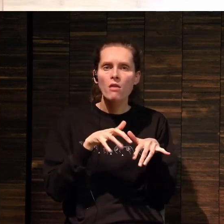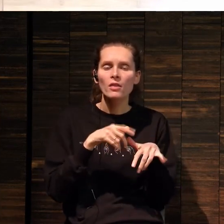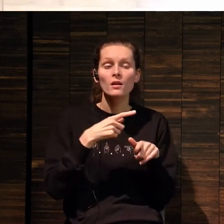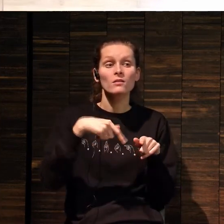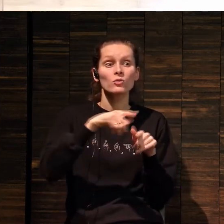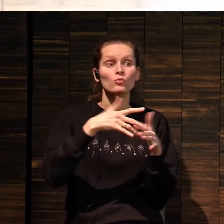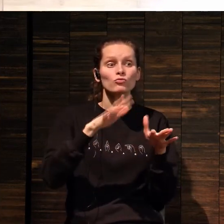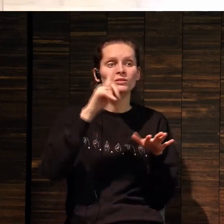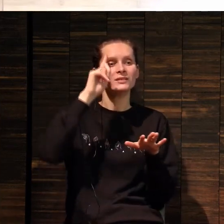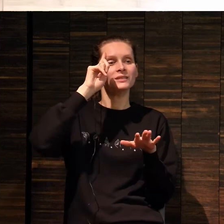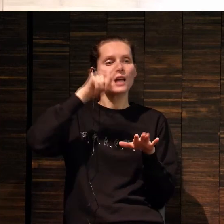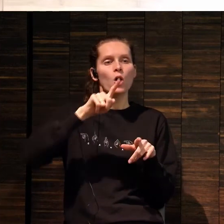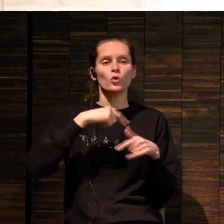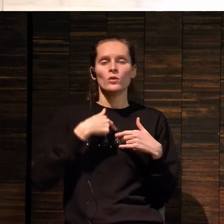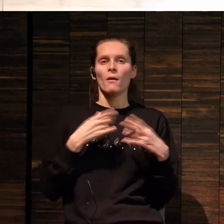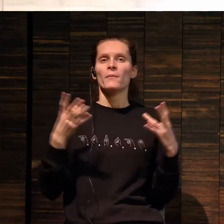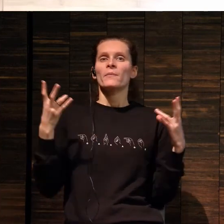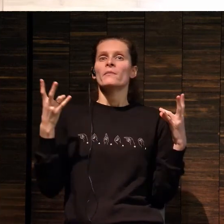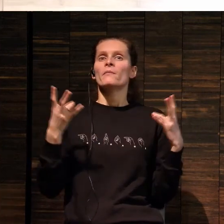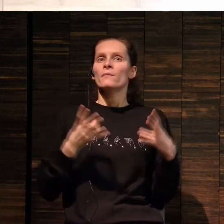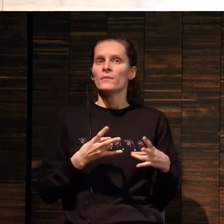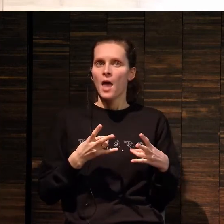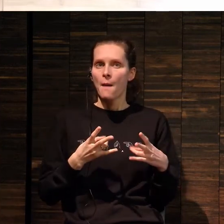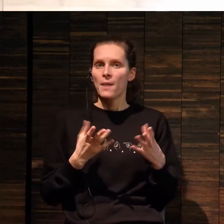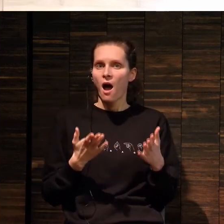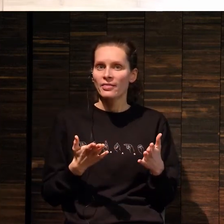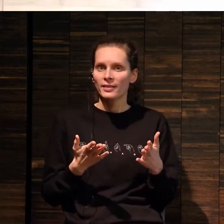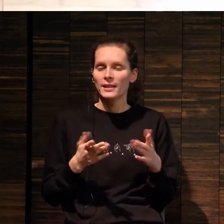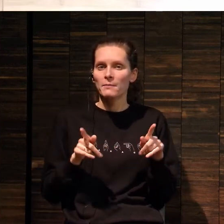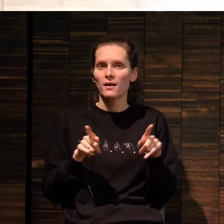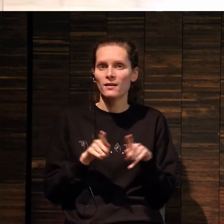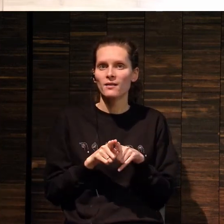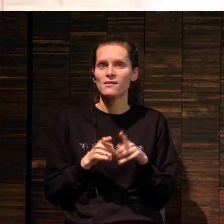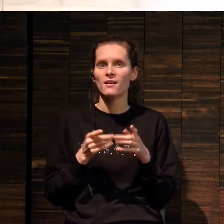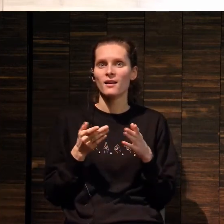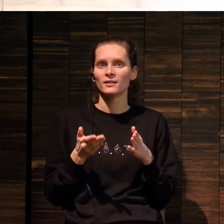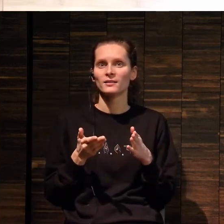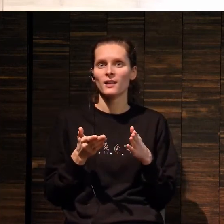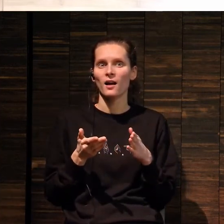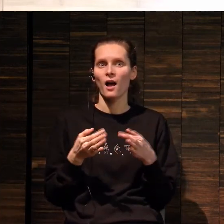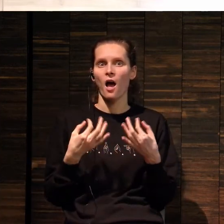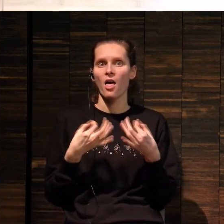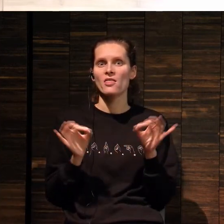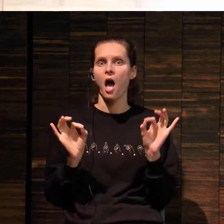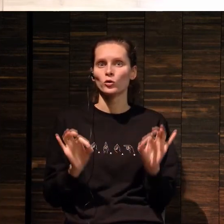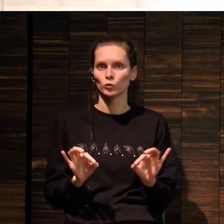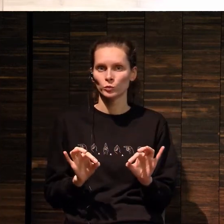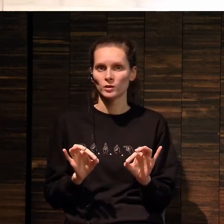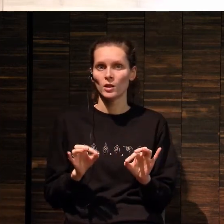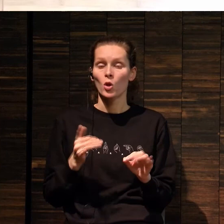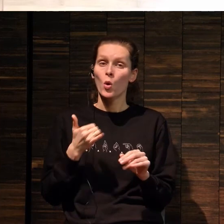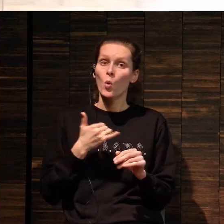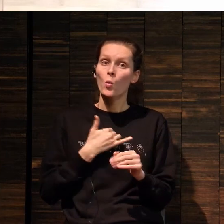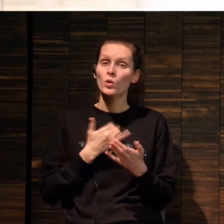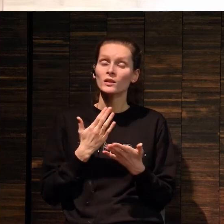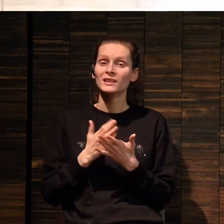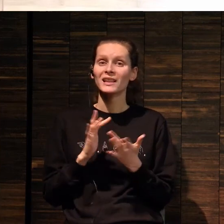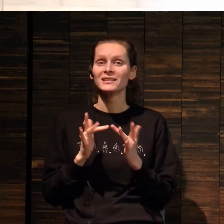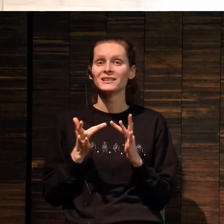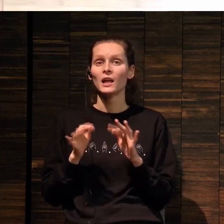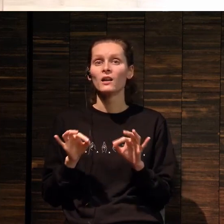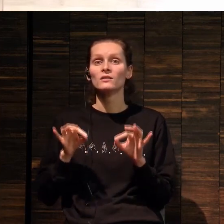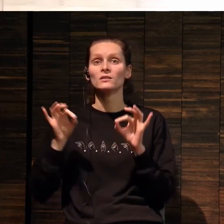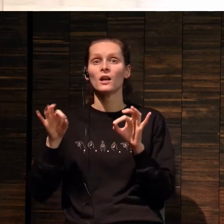using HTML, they're using CSS. So these are technologies that were built 25 years ago. So they were not constructed